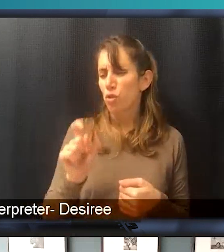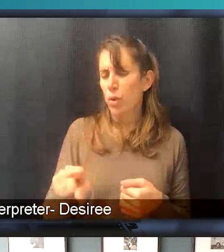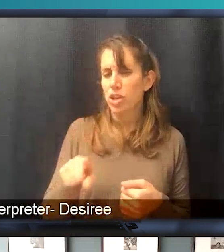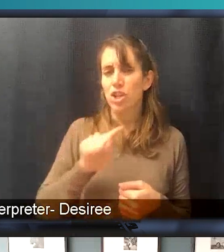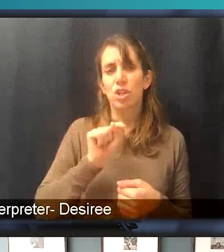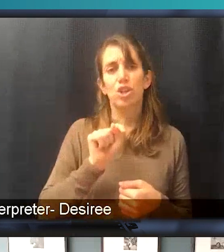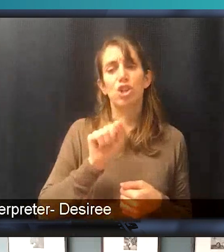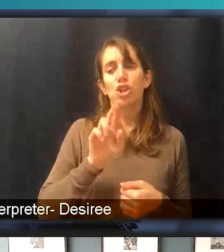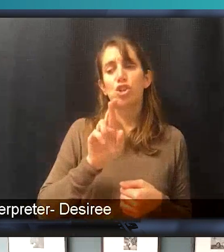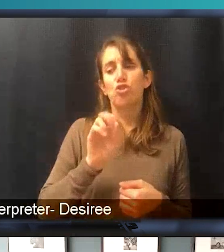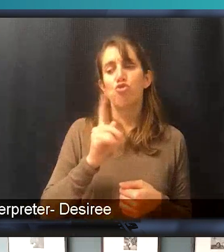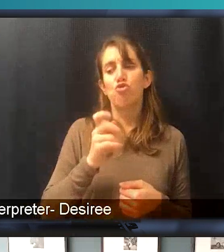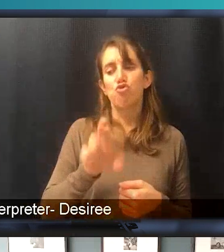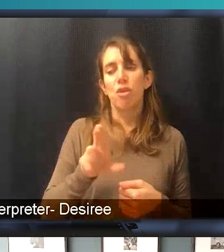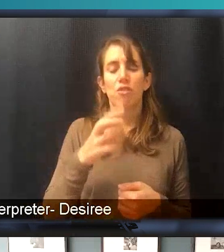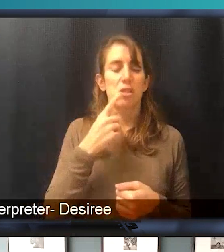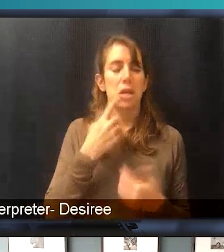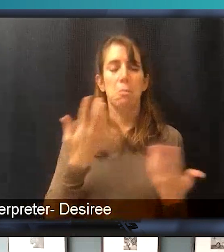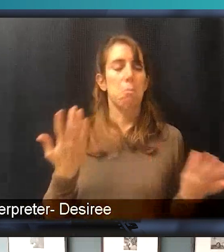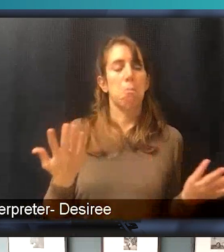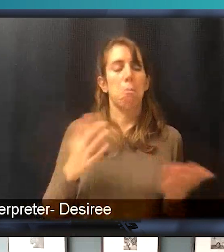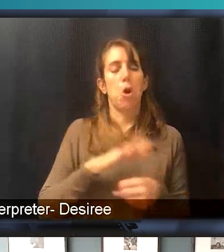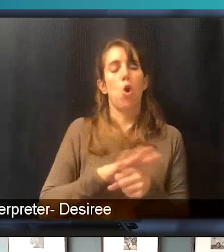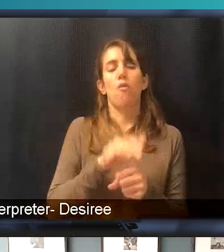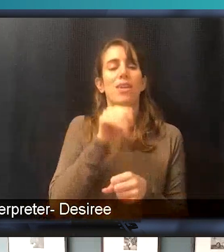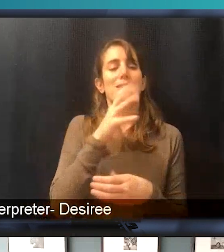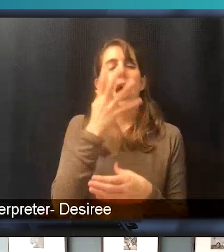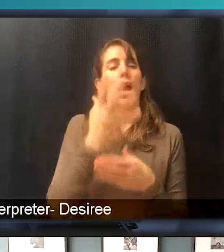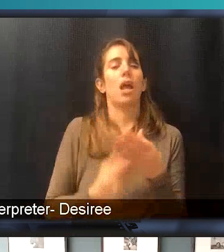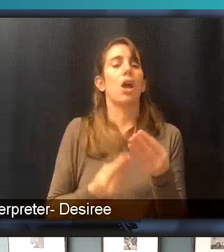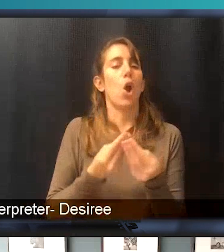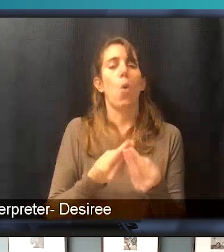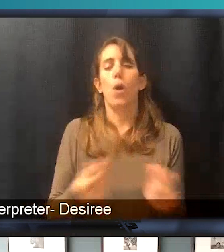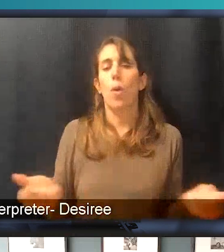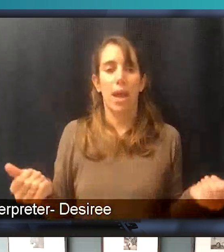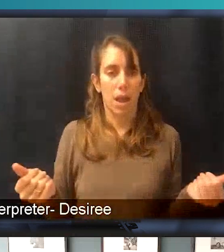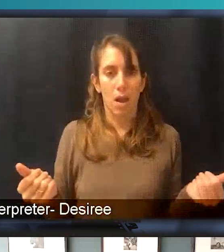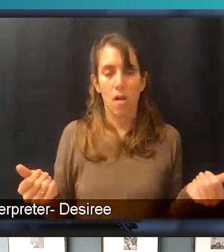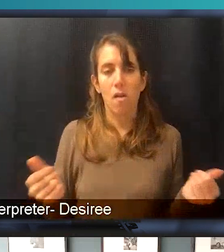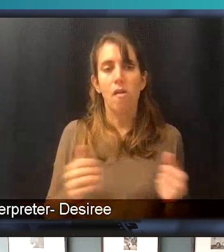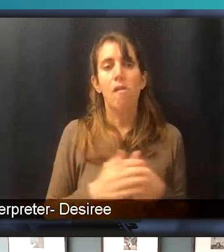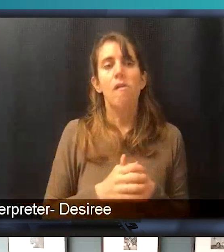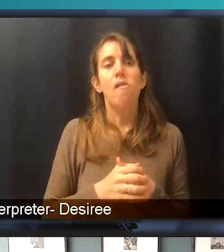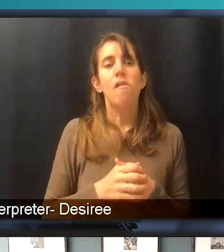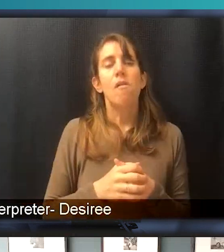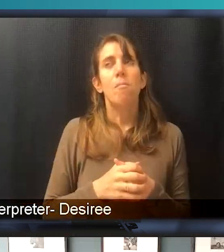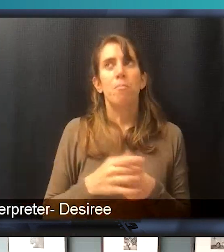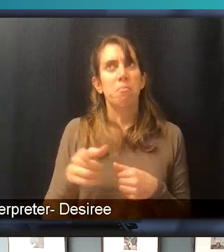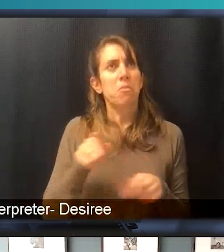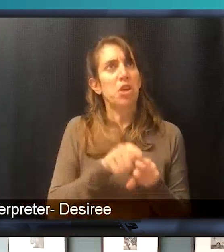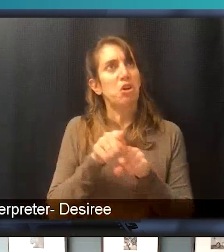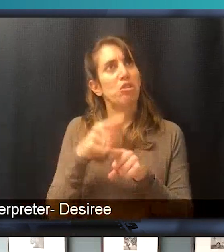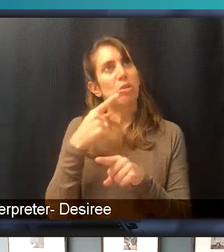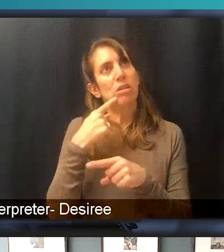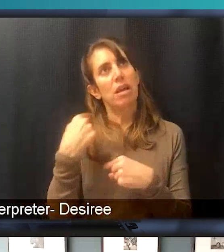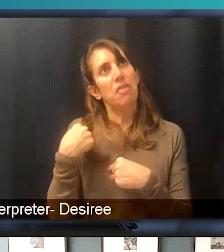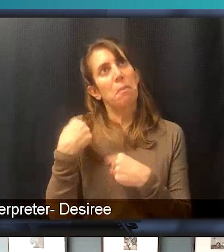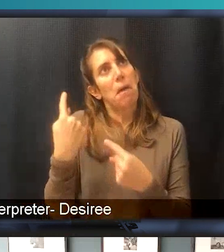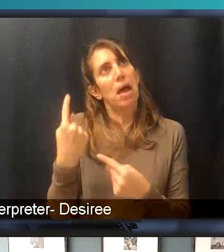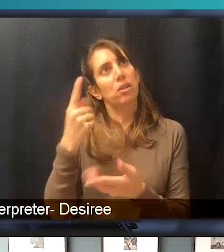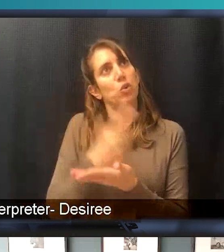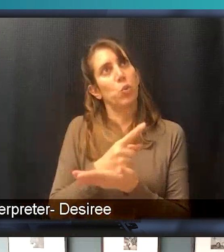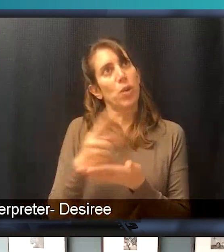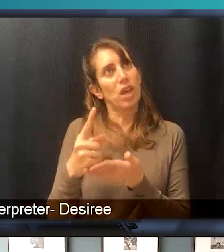that COVID's not going away. He also said that he felt that the past week has reminded him a lot